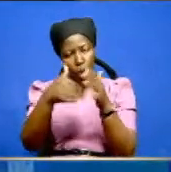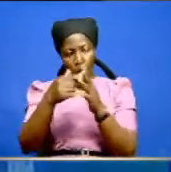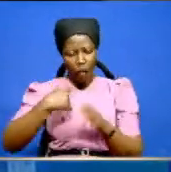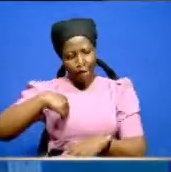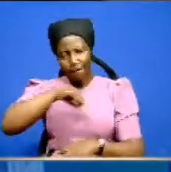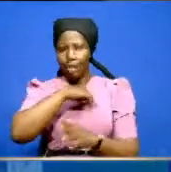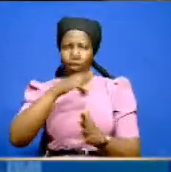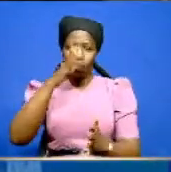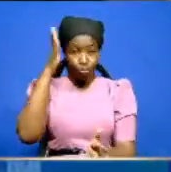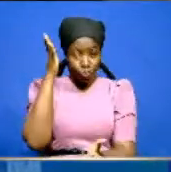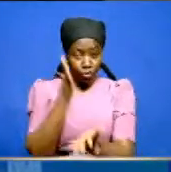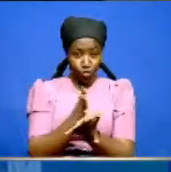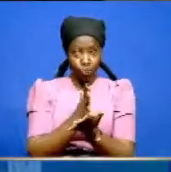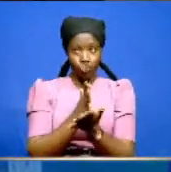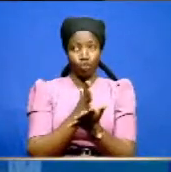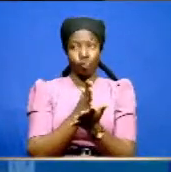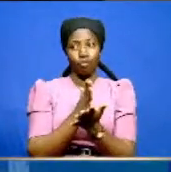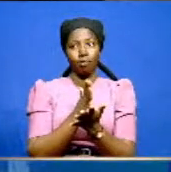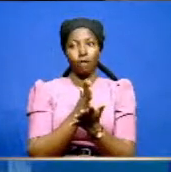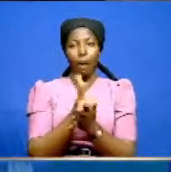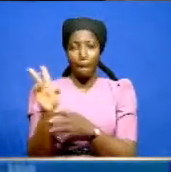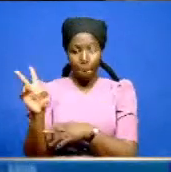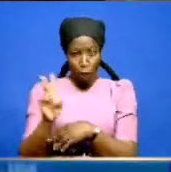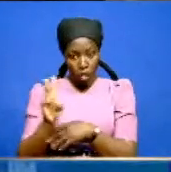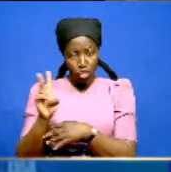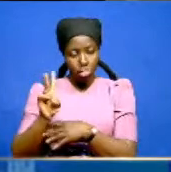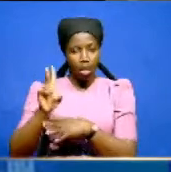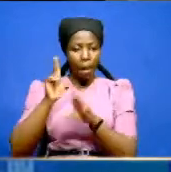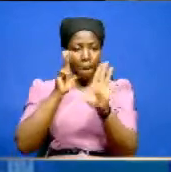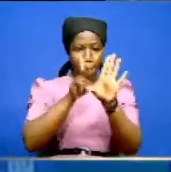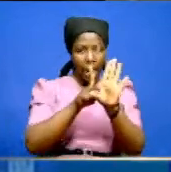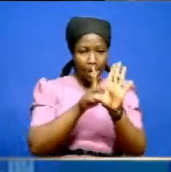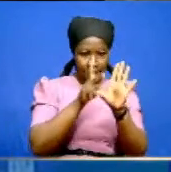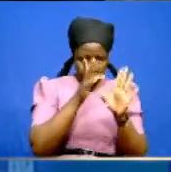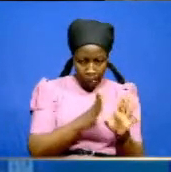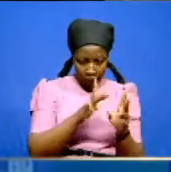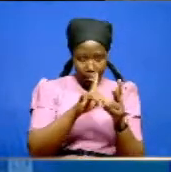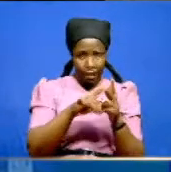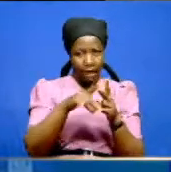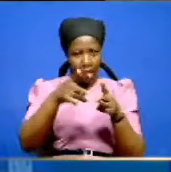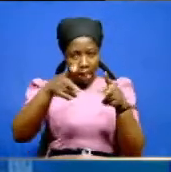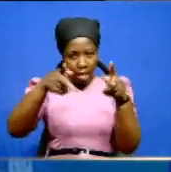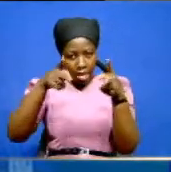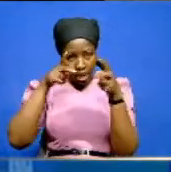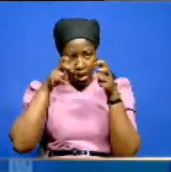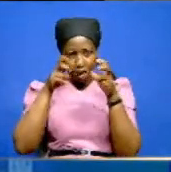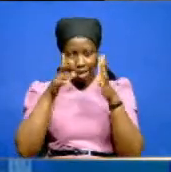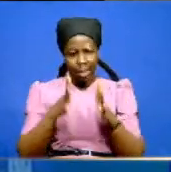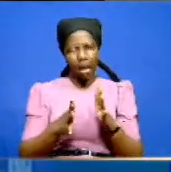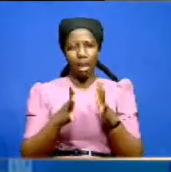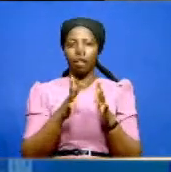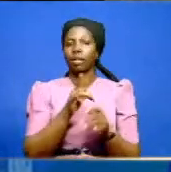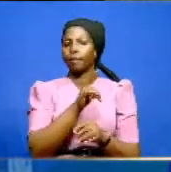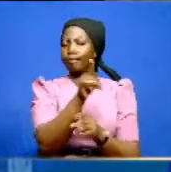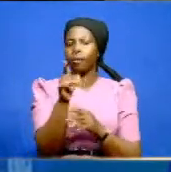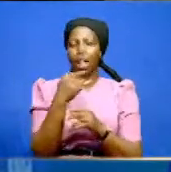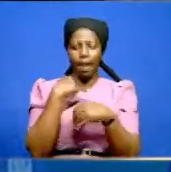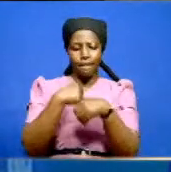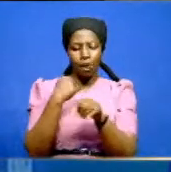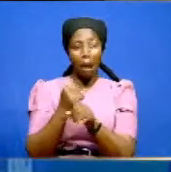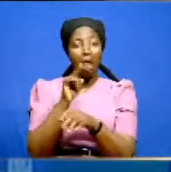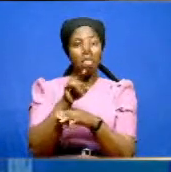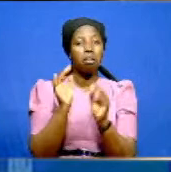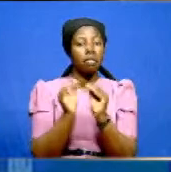really, both the participants and the listeners, you have made this